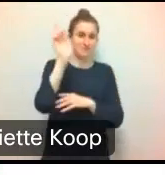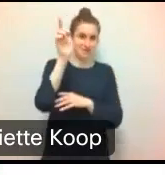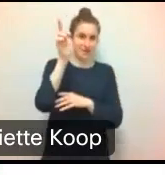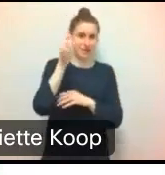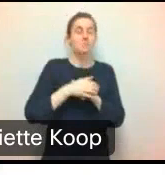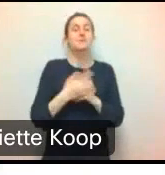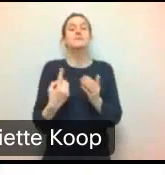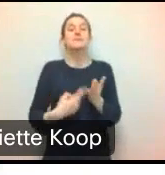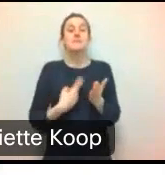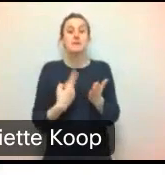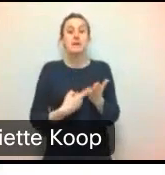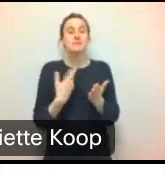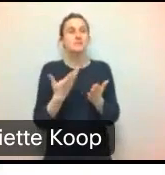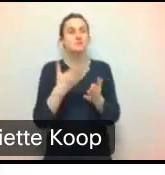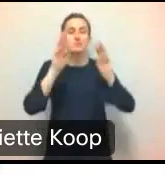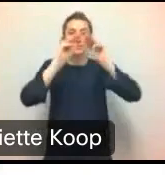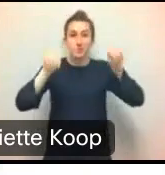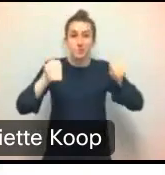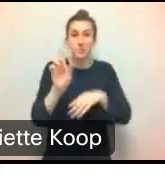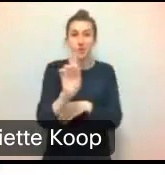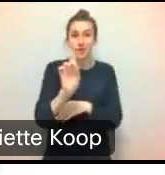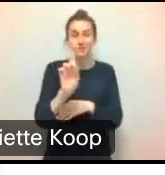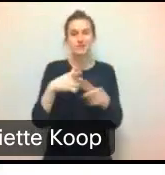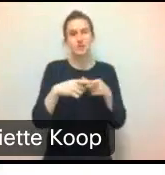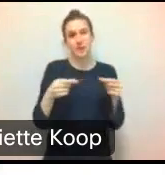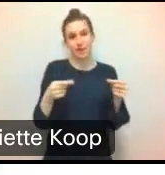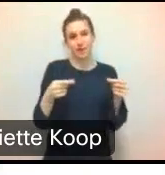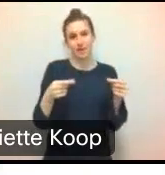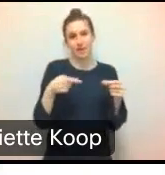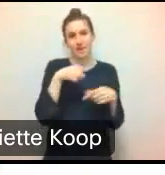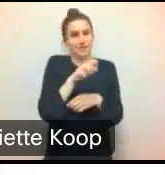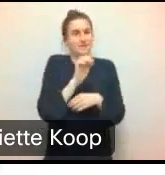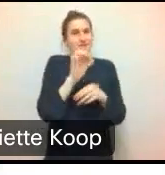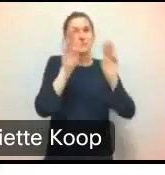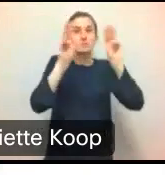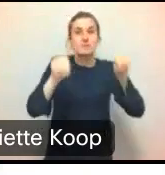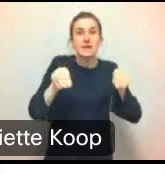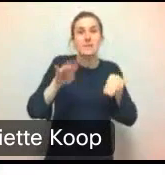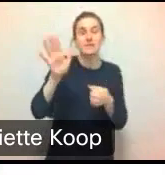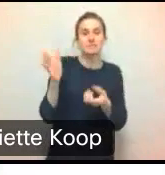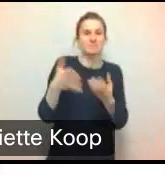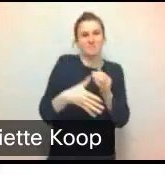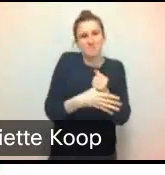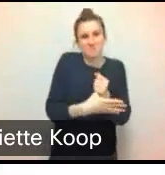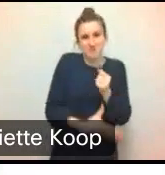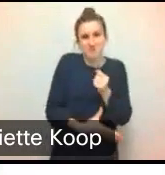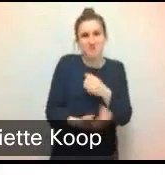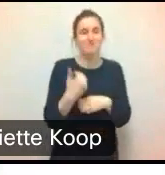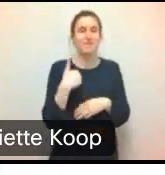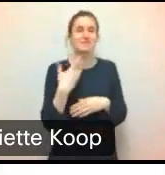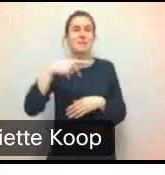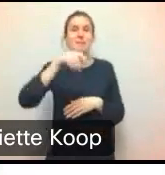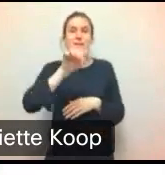sometimes there's a museum in Japan that actually is the Museum of Poop, and it's all sorts of um,